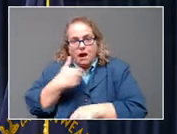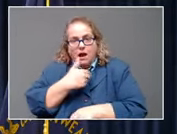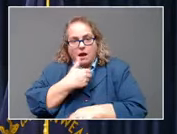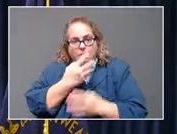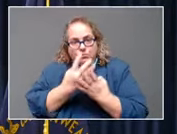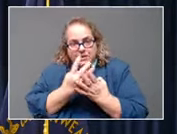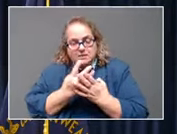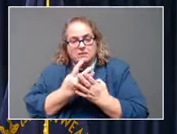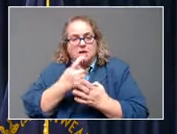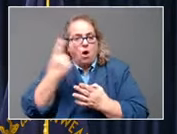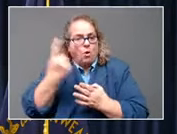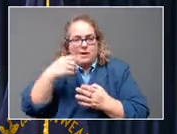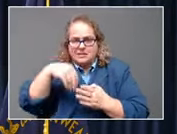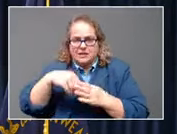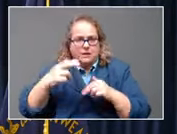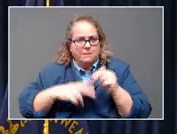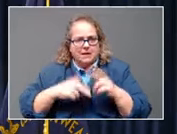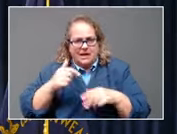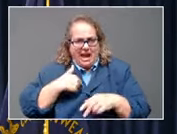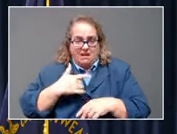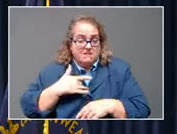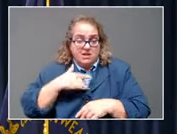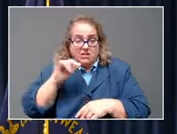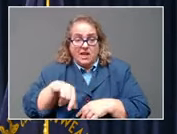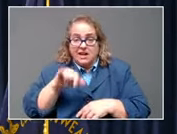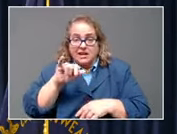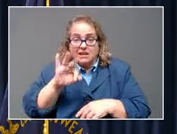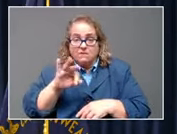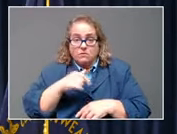in the building. Now, I believe that we've